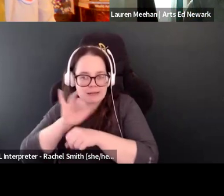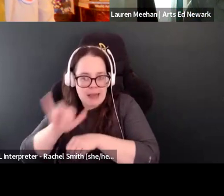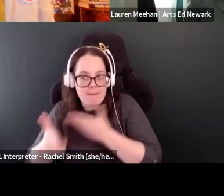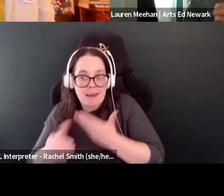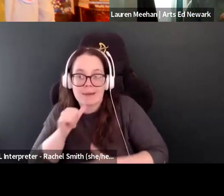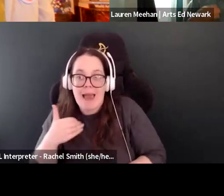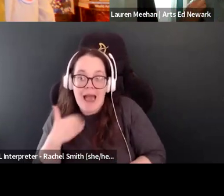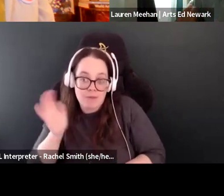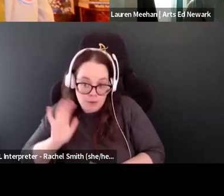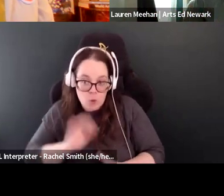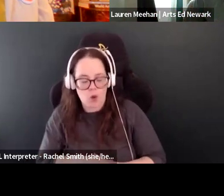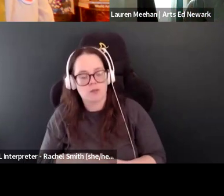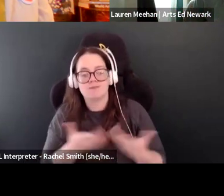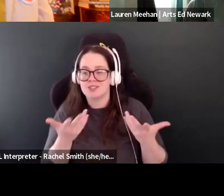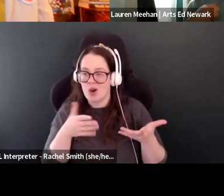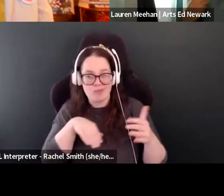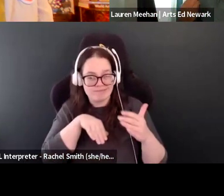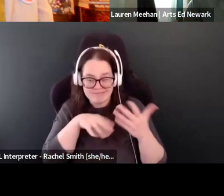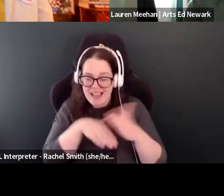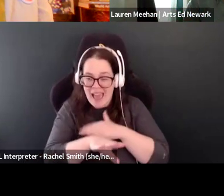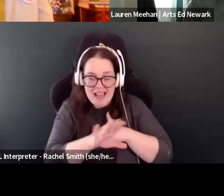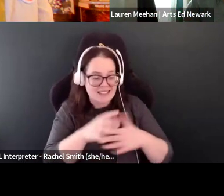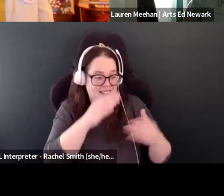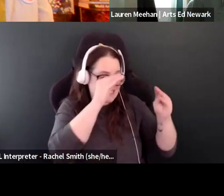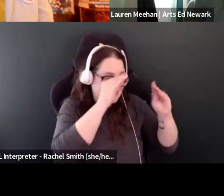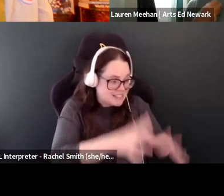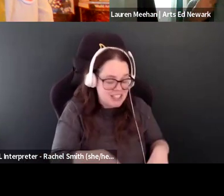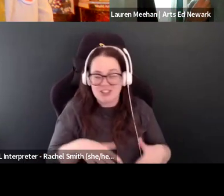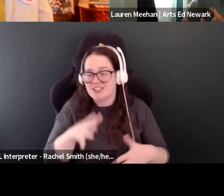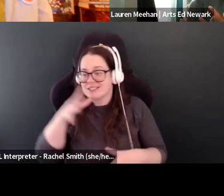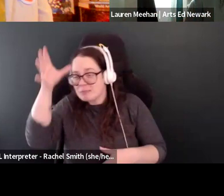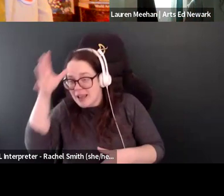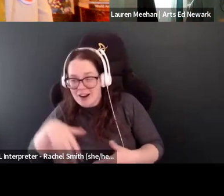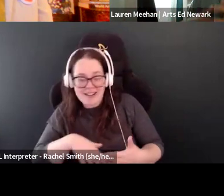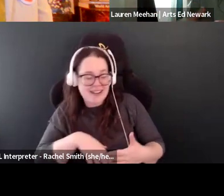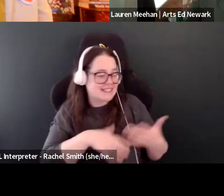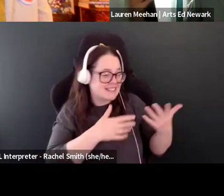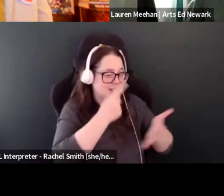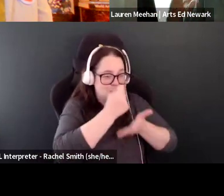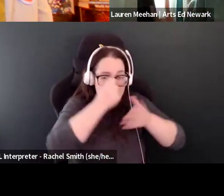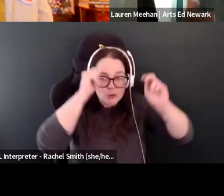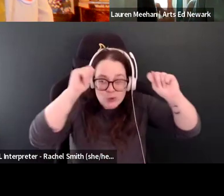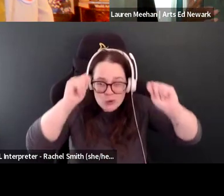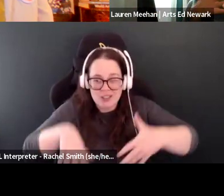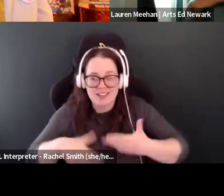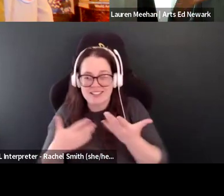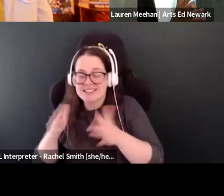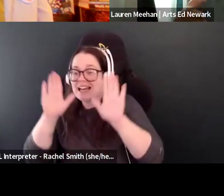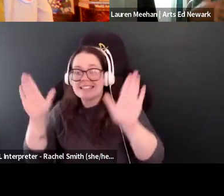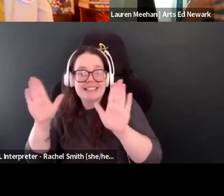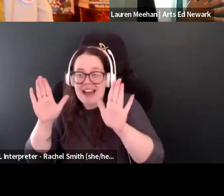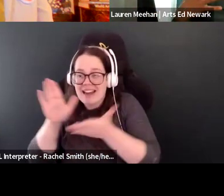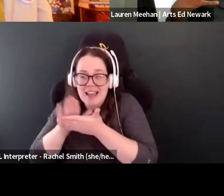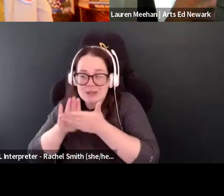to educators, to clinicians, to Sunday school teachers, to tutors, to folks that interact with, we say any